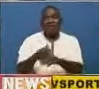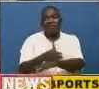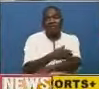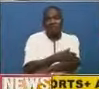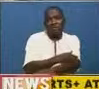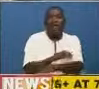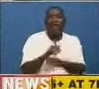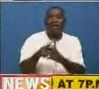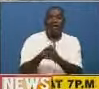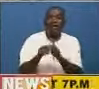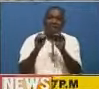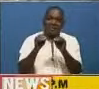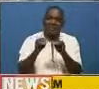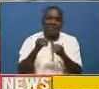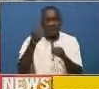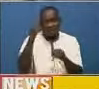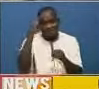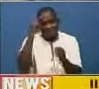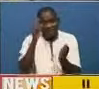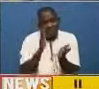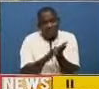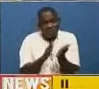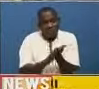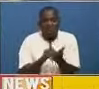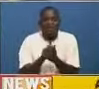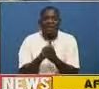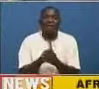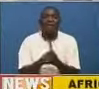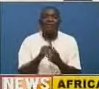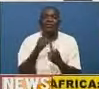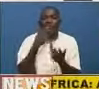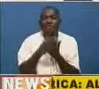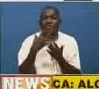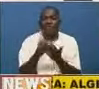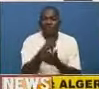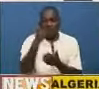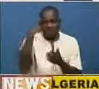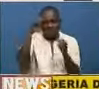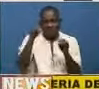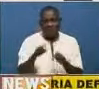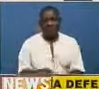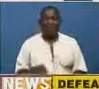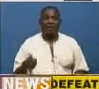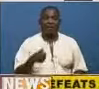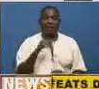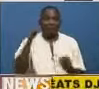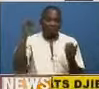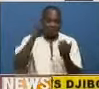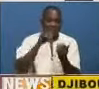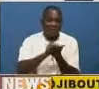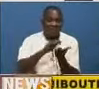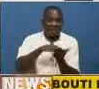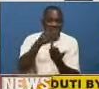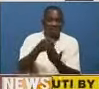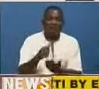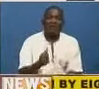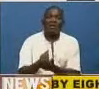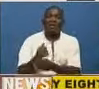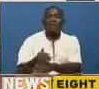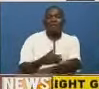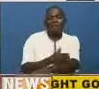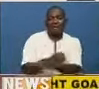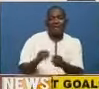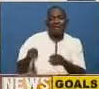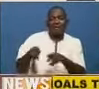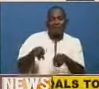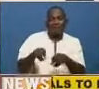on delivery in public schools. This is welcome news for the teachers. We are hopeful that the laptops will enhance our